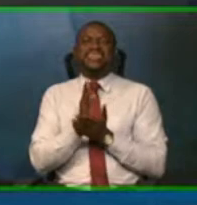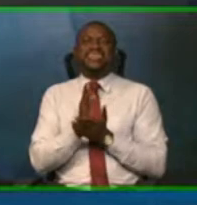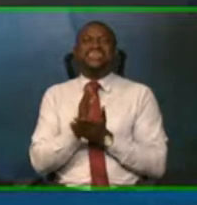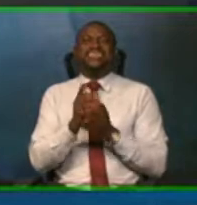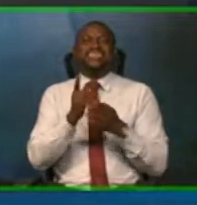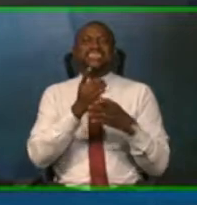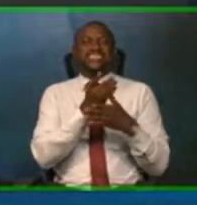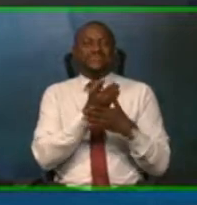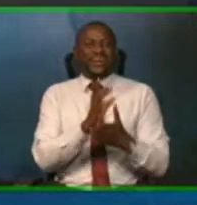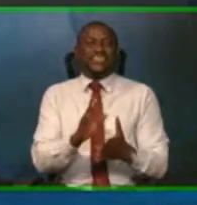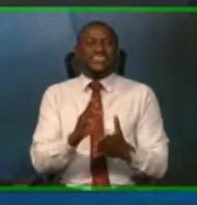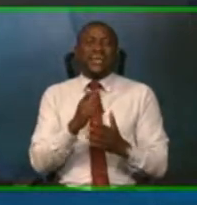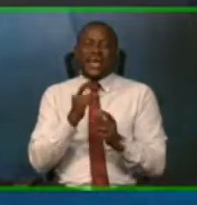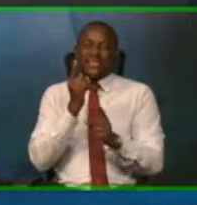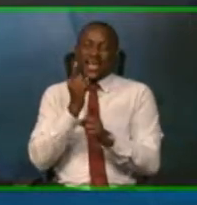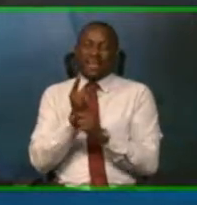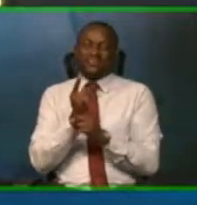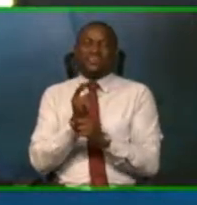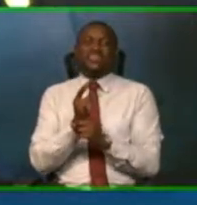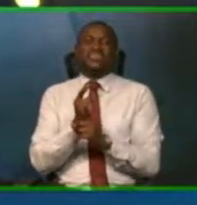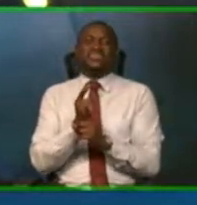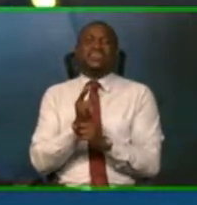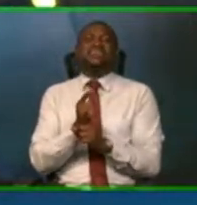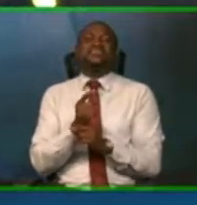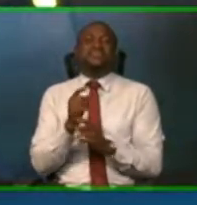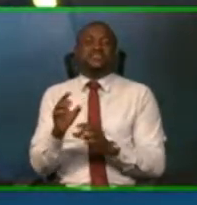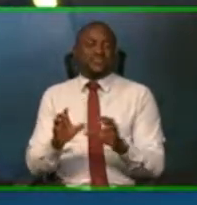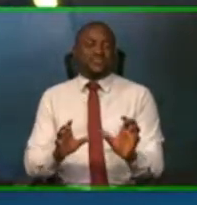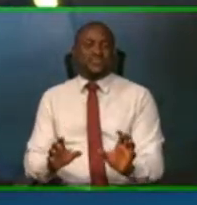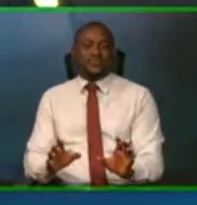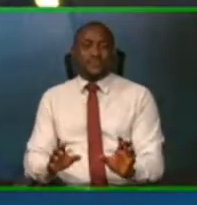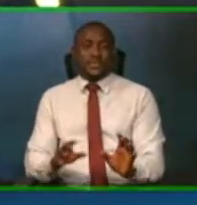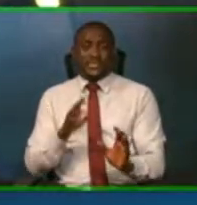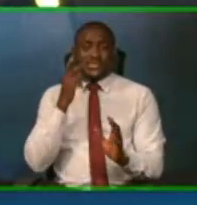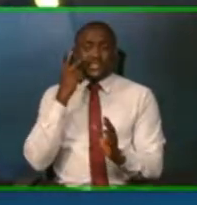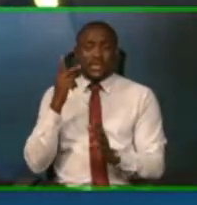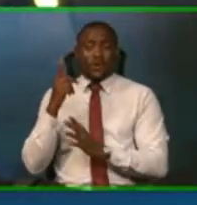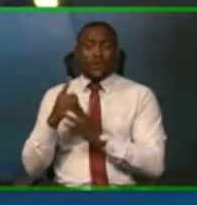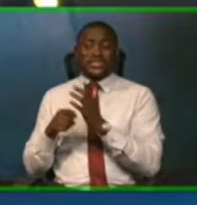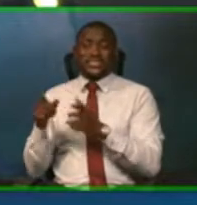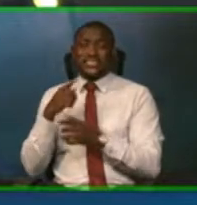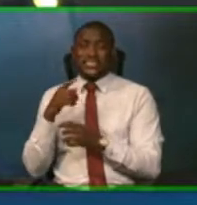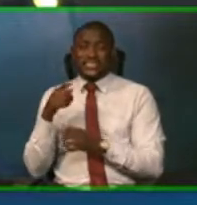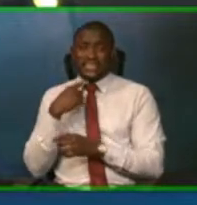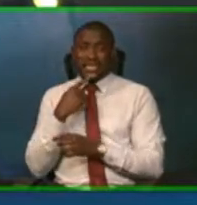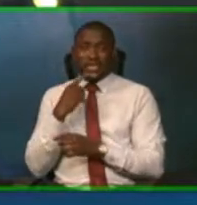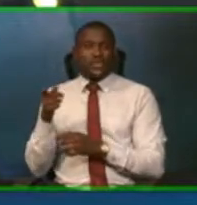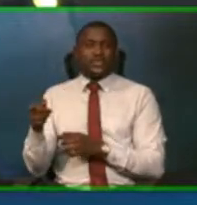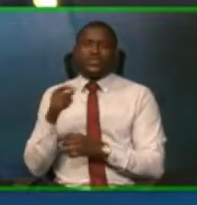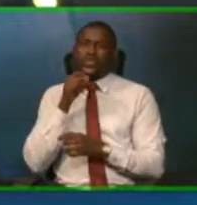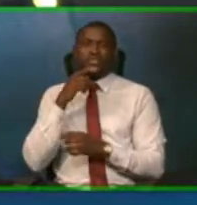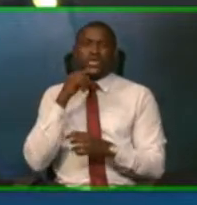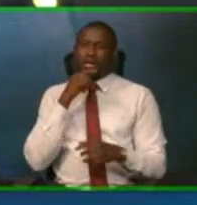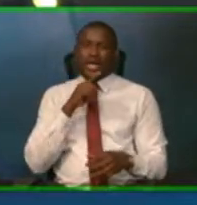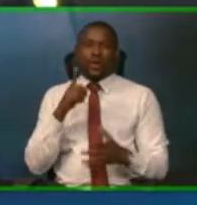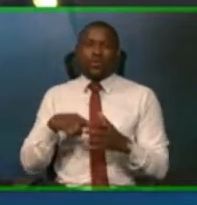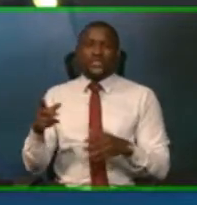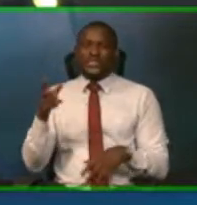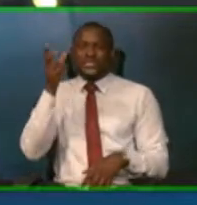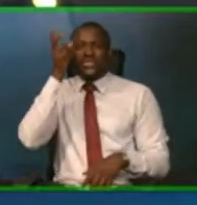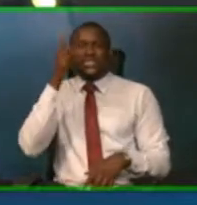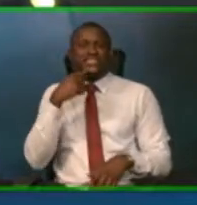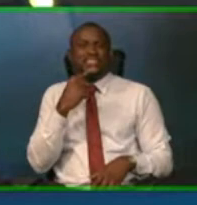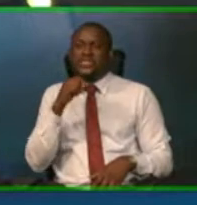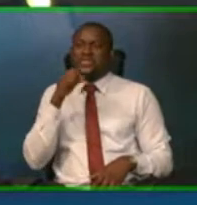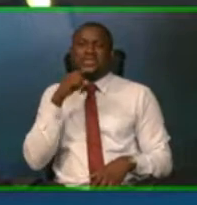accurately communicated. This statement you see, watch this now, was not a lie. Satan was